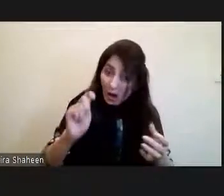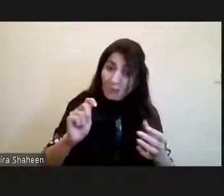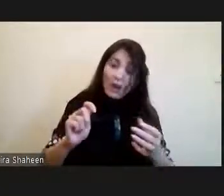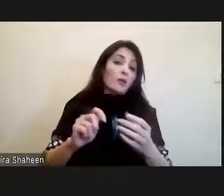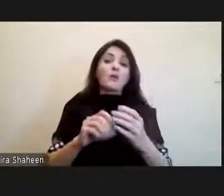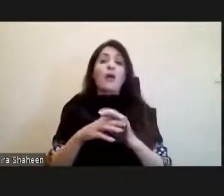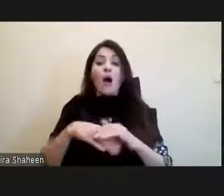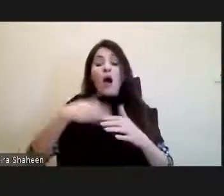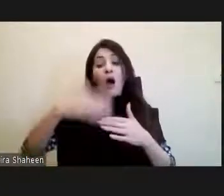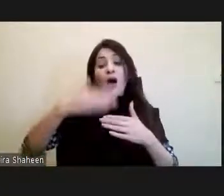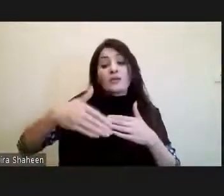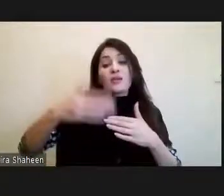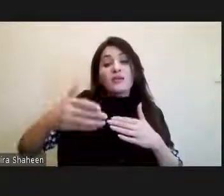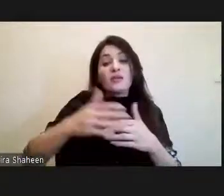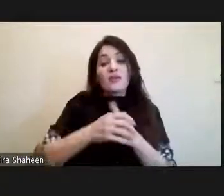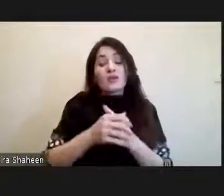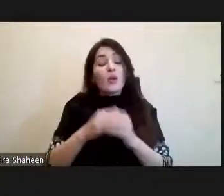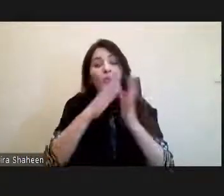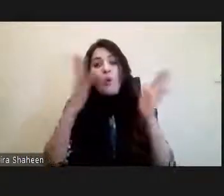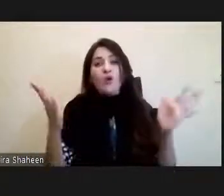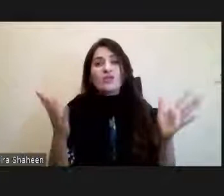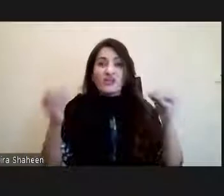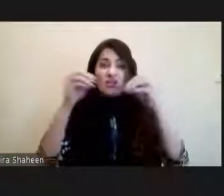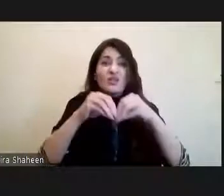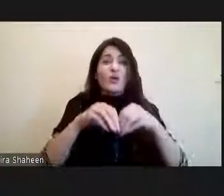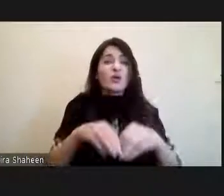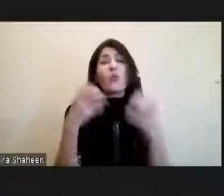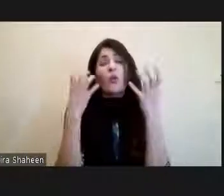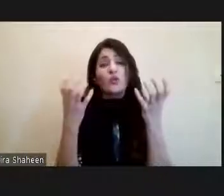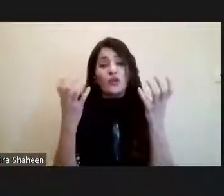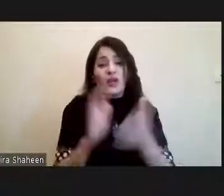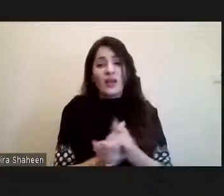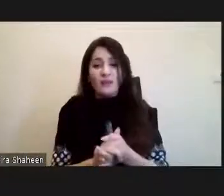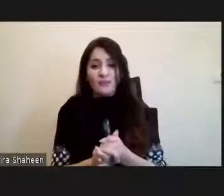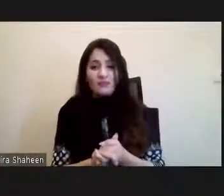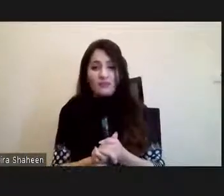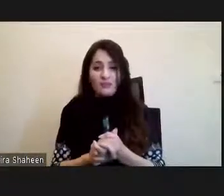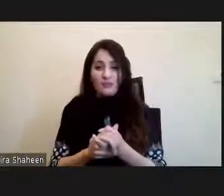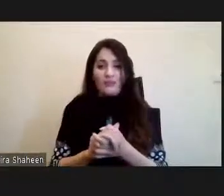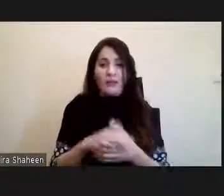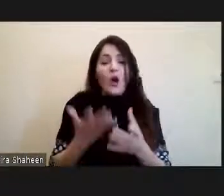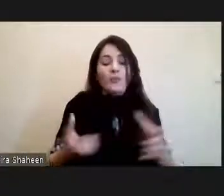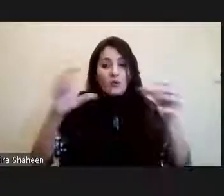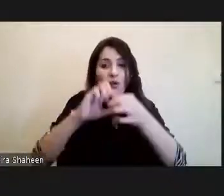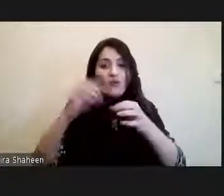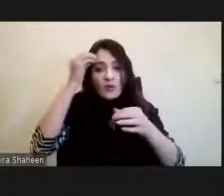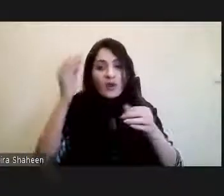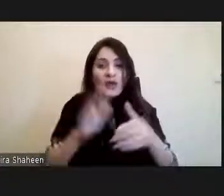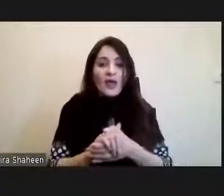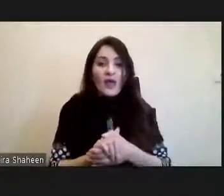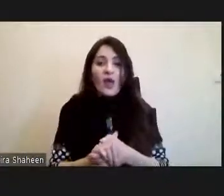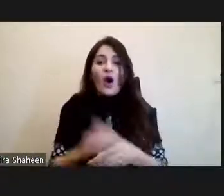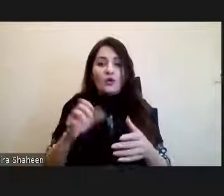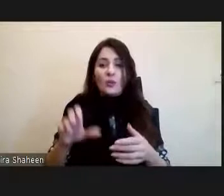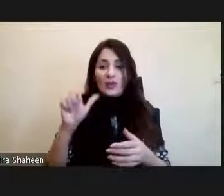also co-founded and continue to be active members of the Teach Access Initiative, bringing together industry, academia, and advocacy to